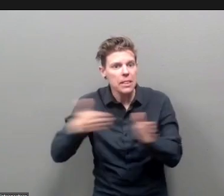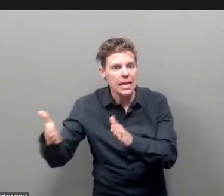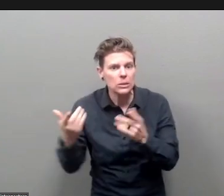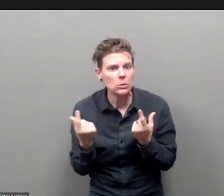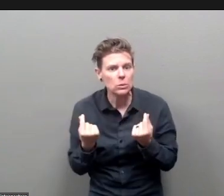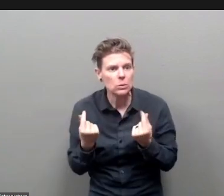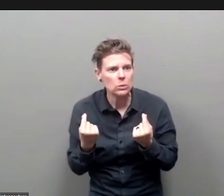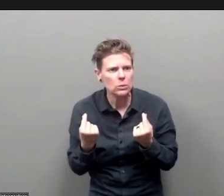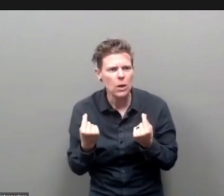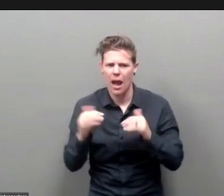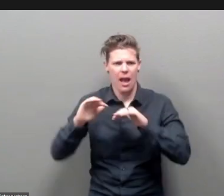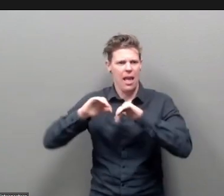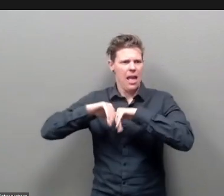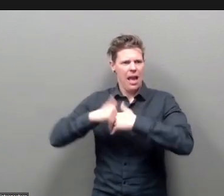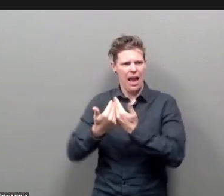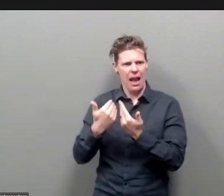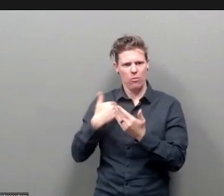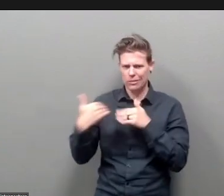across the state?